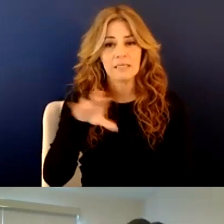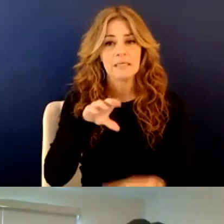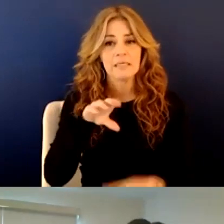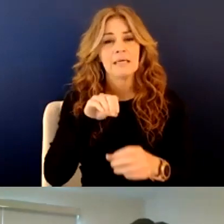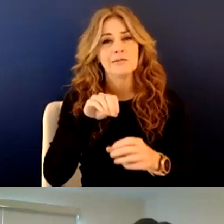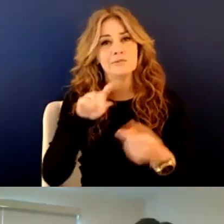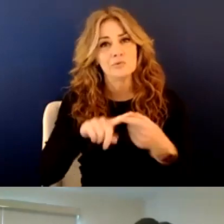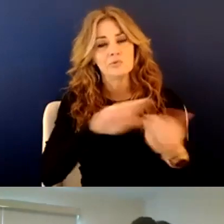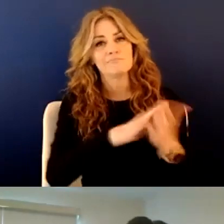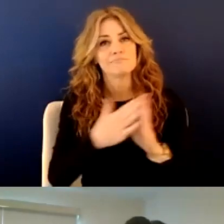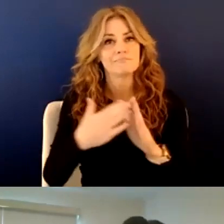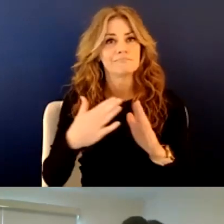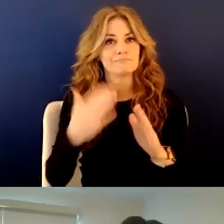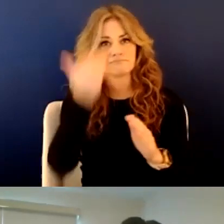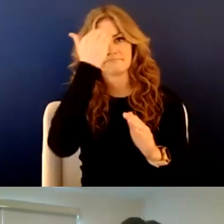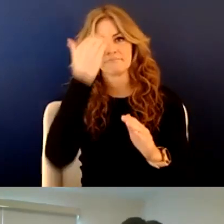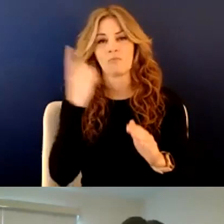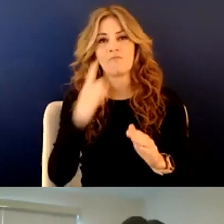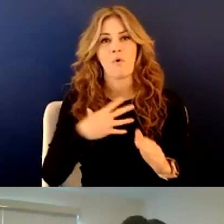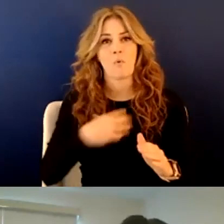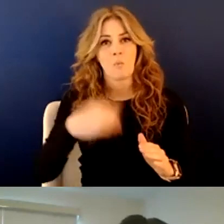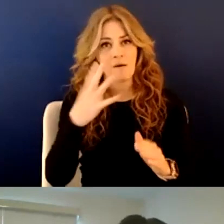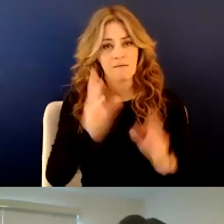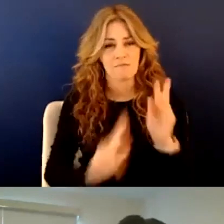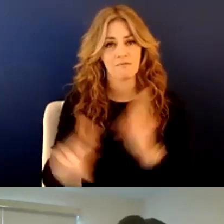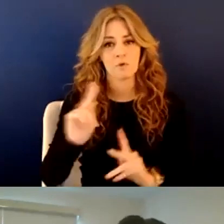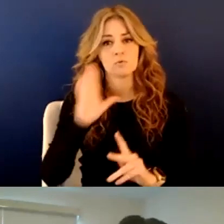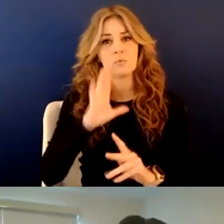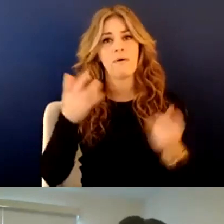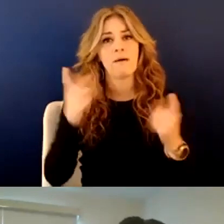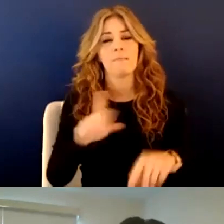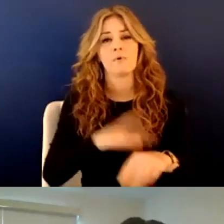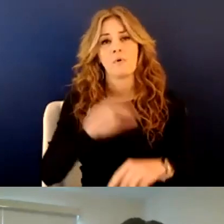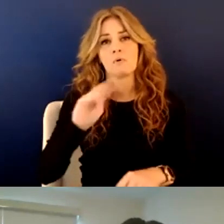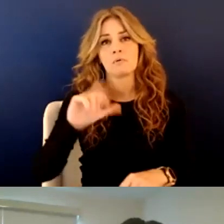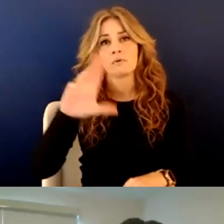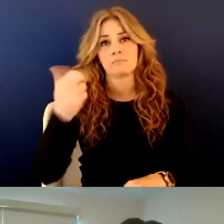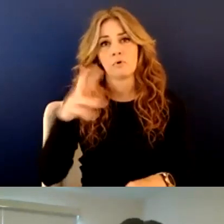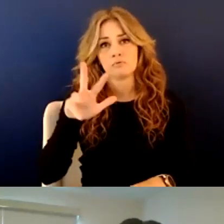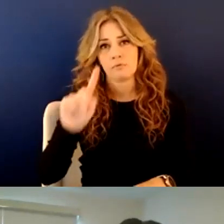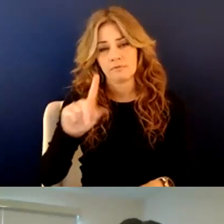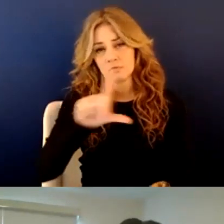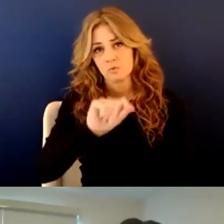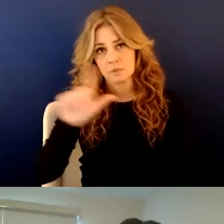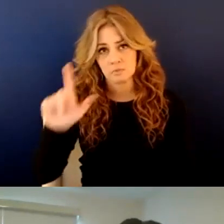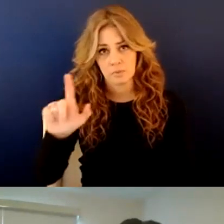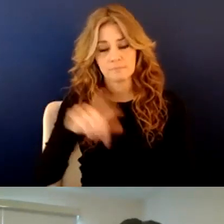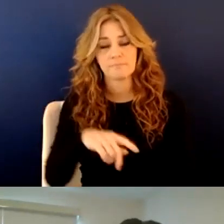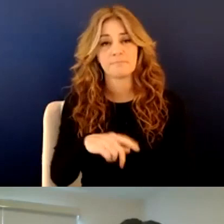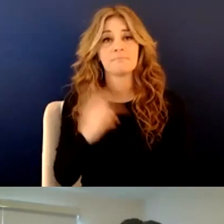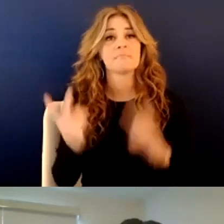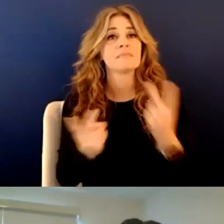Folks on Campus, will be presented on March 31st, 2021. Please visit